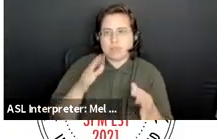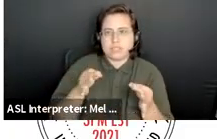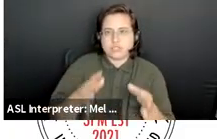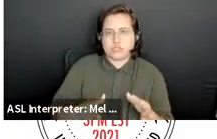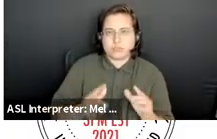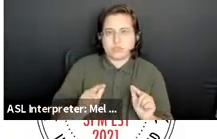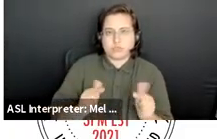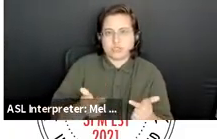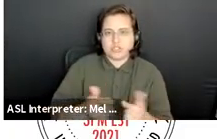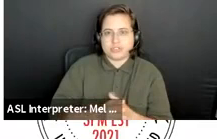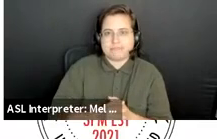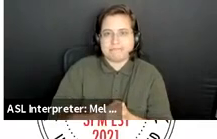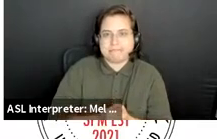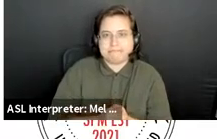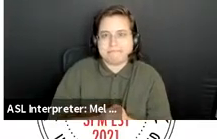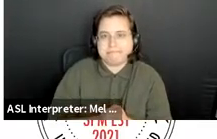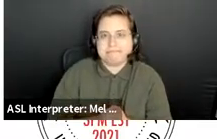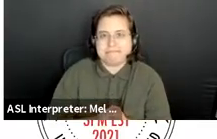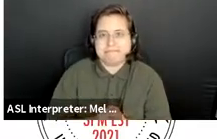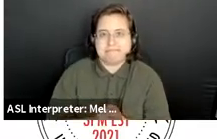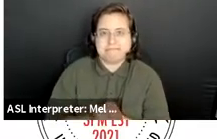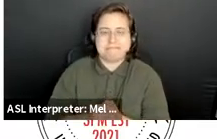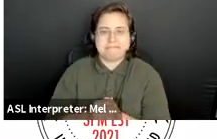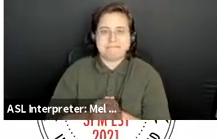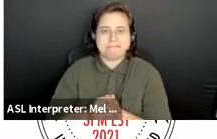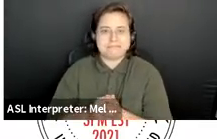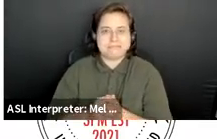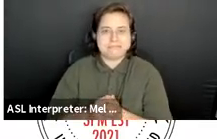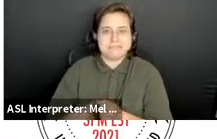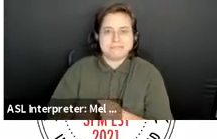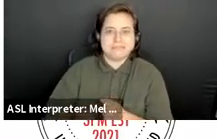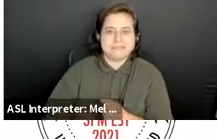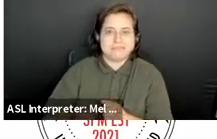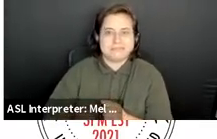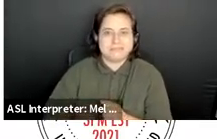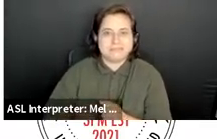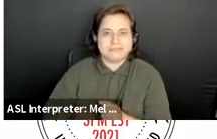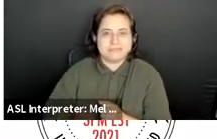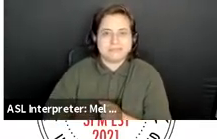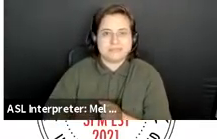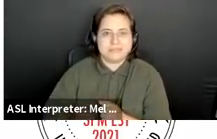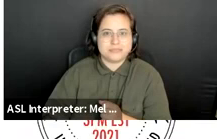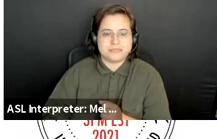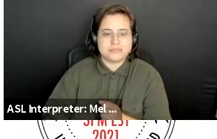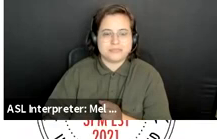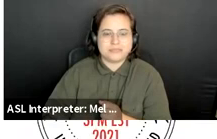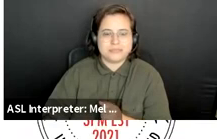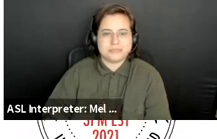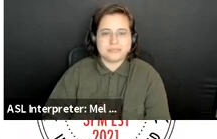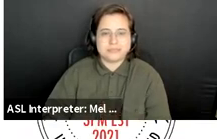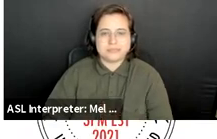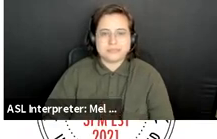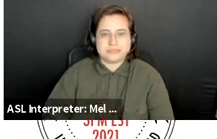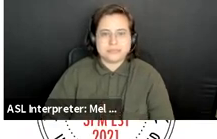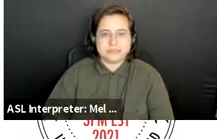hearing from our clients, and then we will do a case study in a little bit, where we talk about